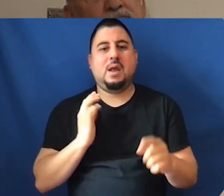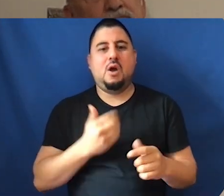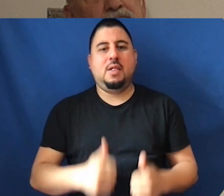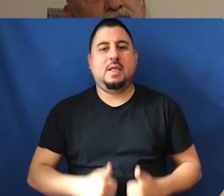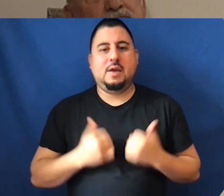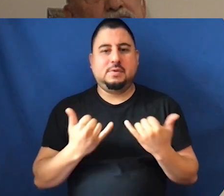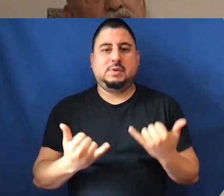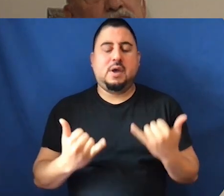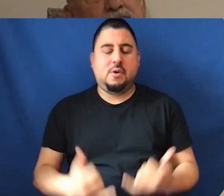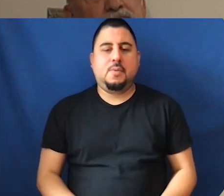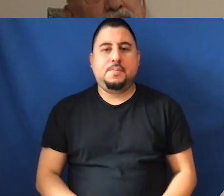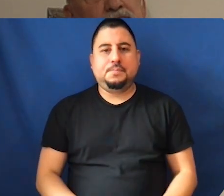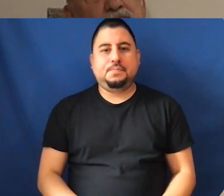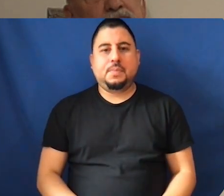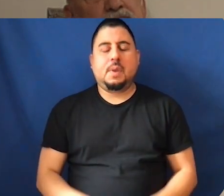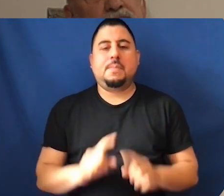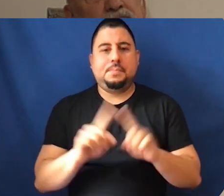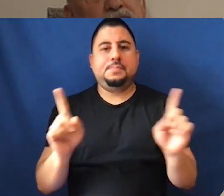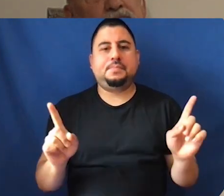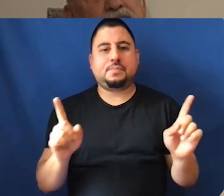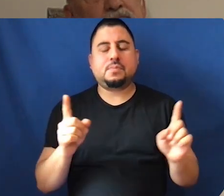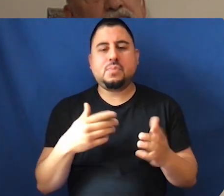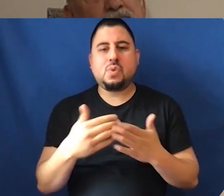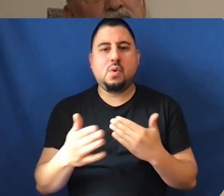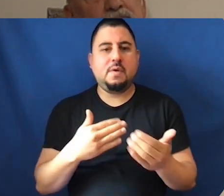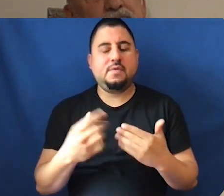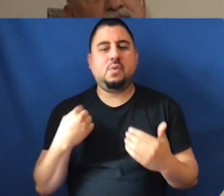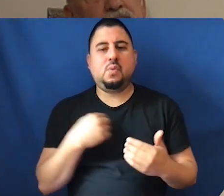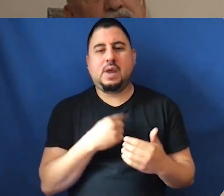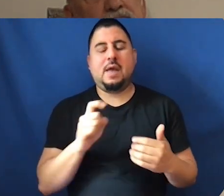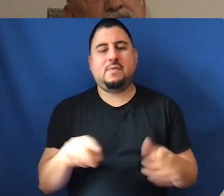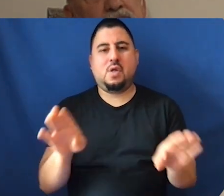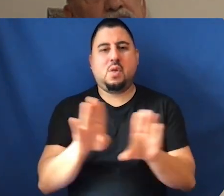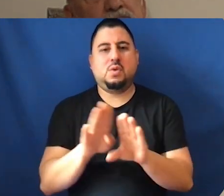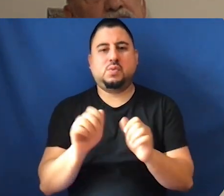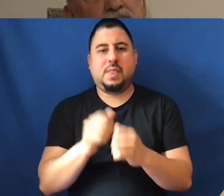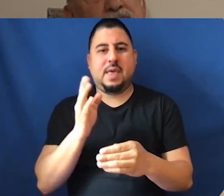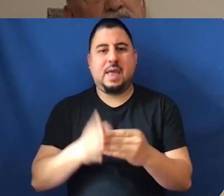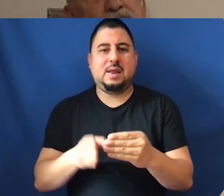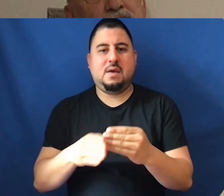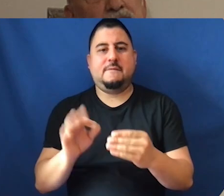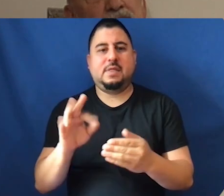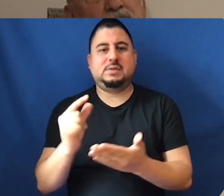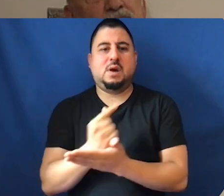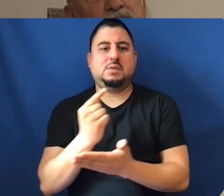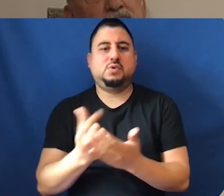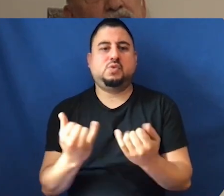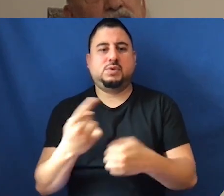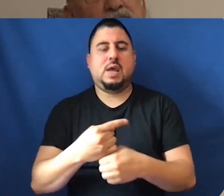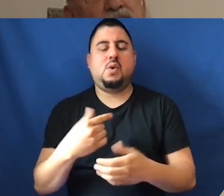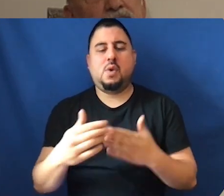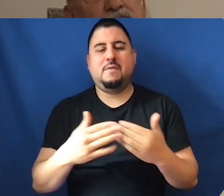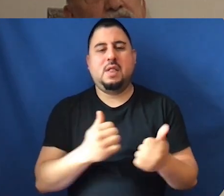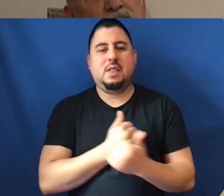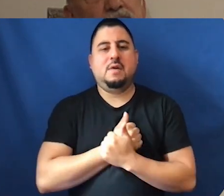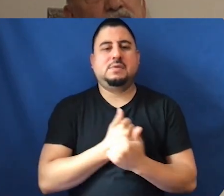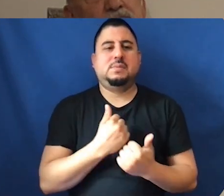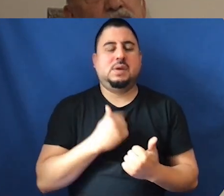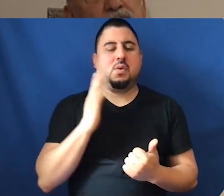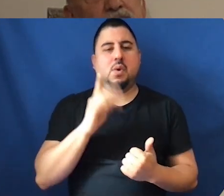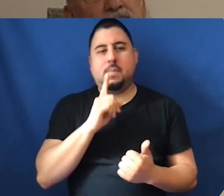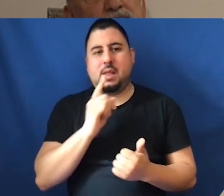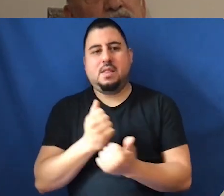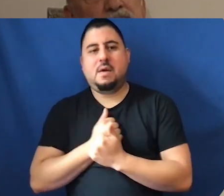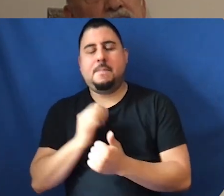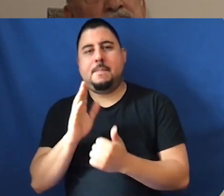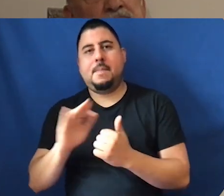too. But whoever, we have to close with this ending of this gospel today, whoever loves me will be loved